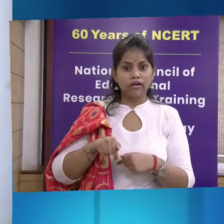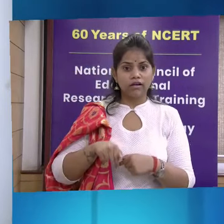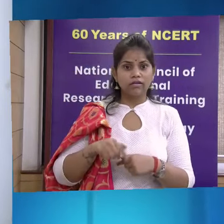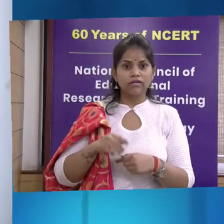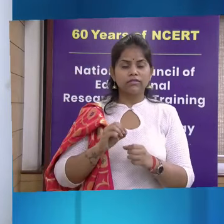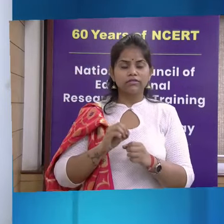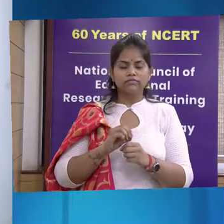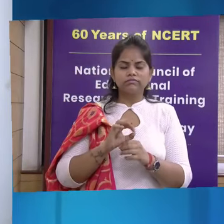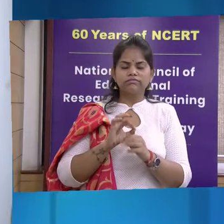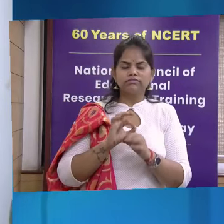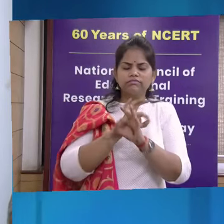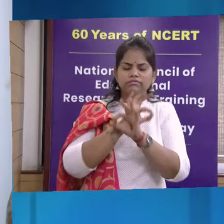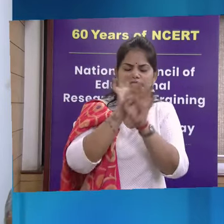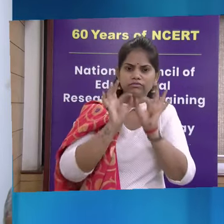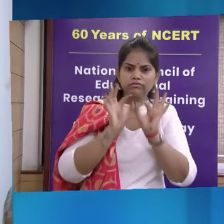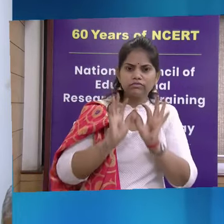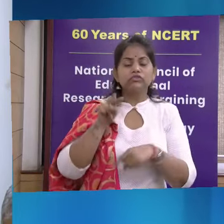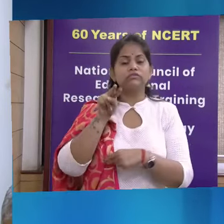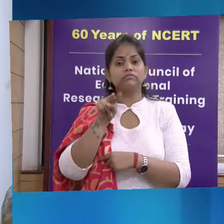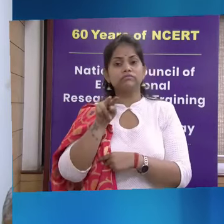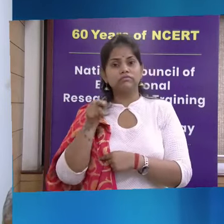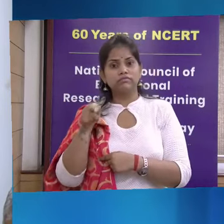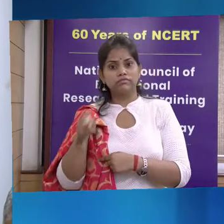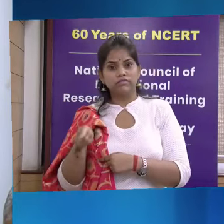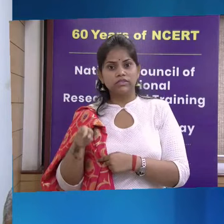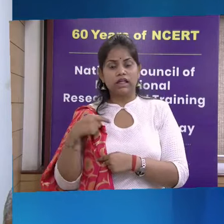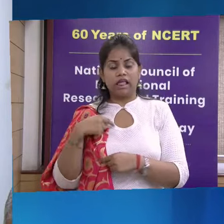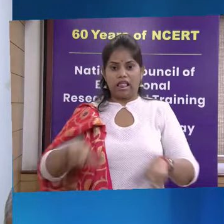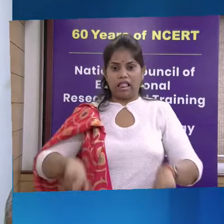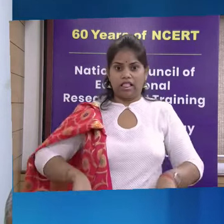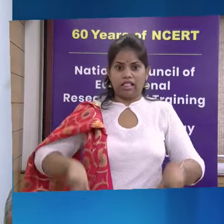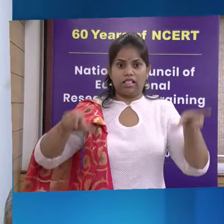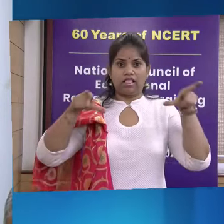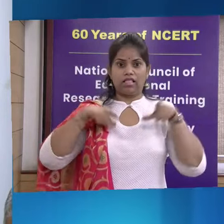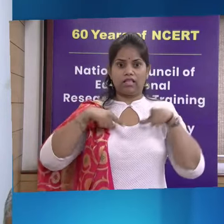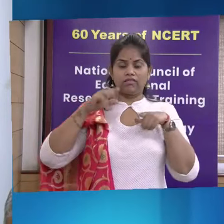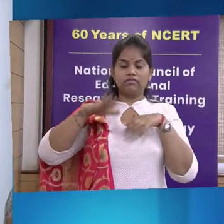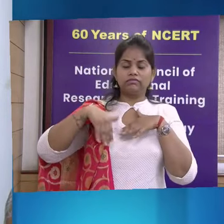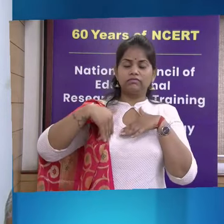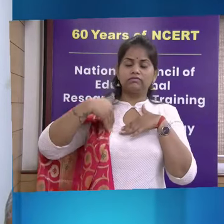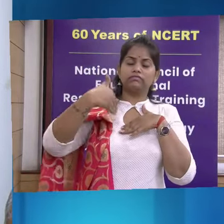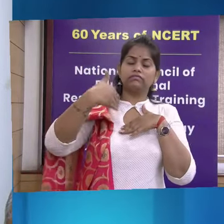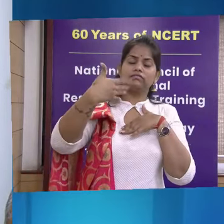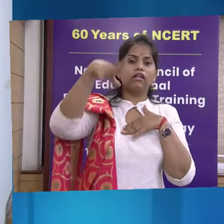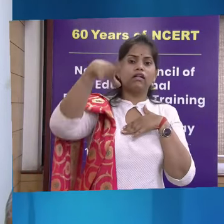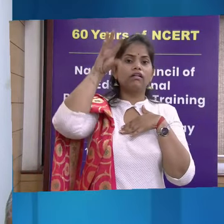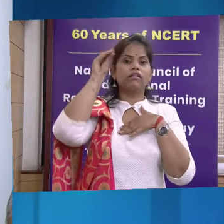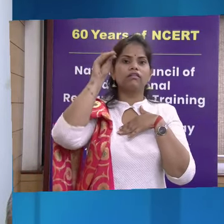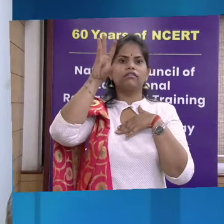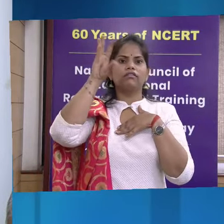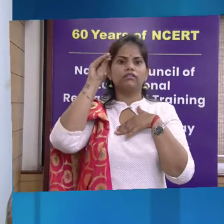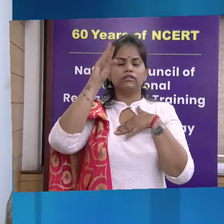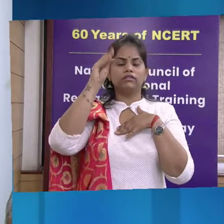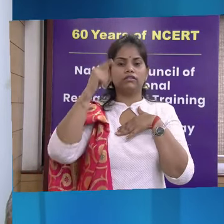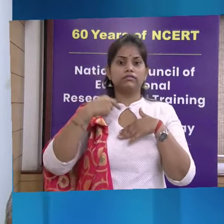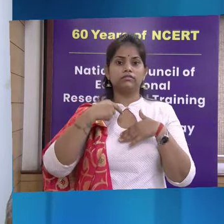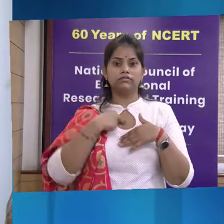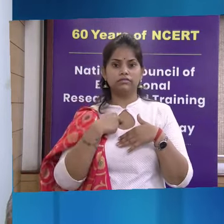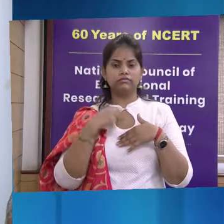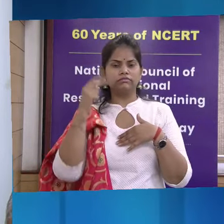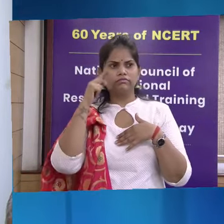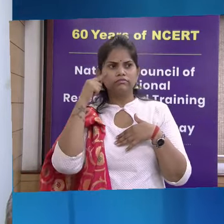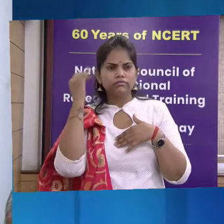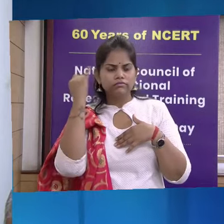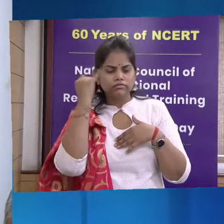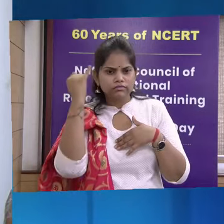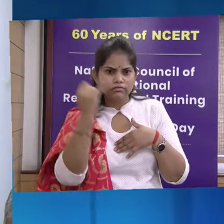beautiful meaning, life eternal through learning. I also found the design of the